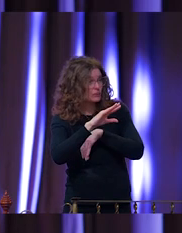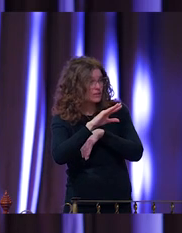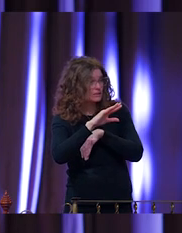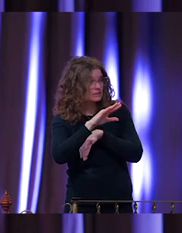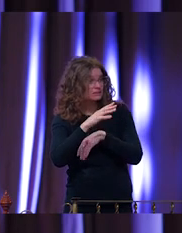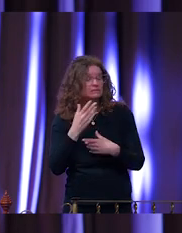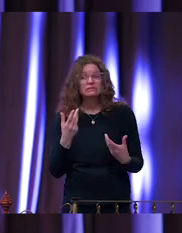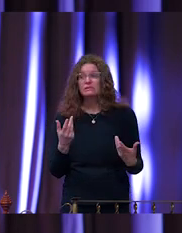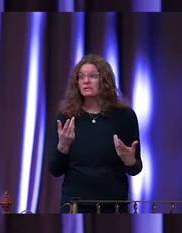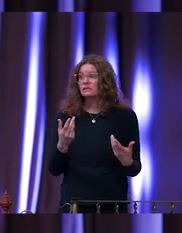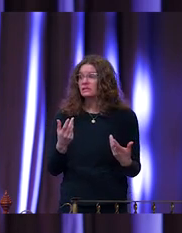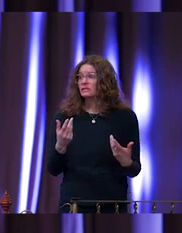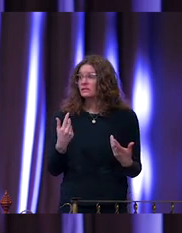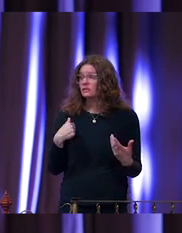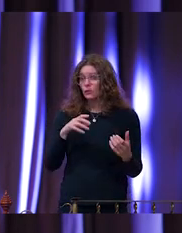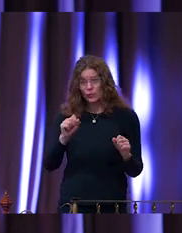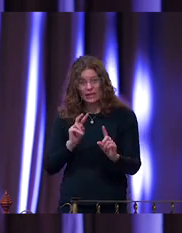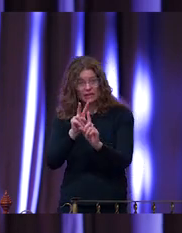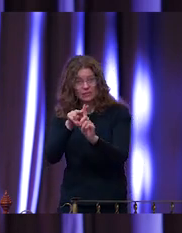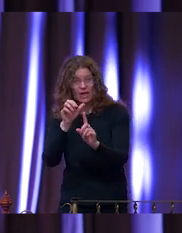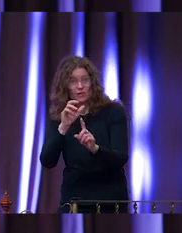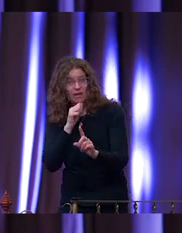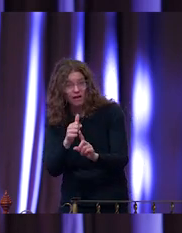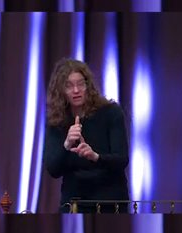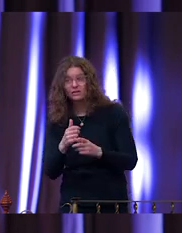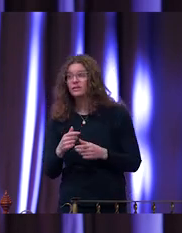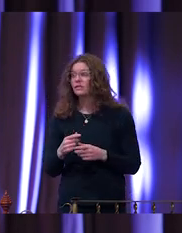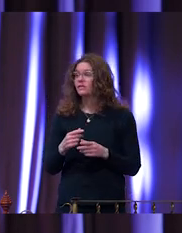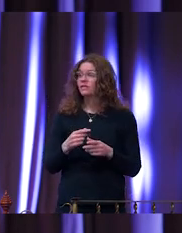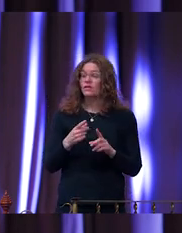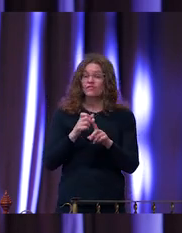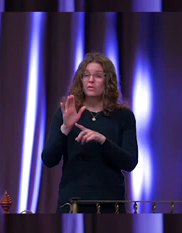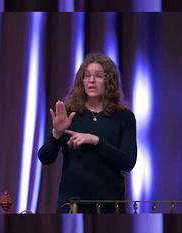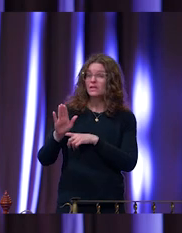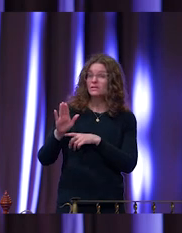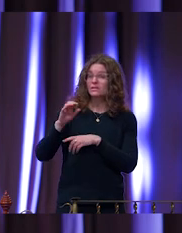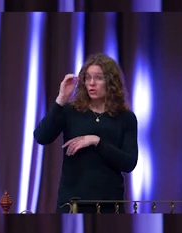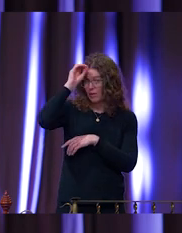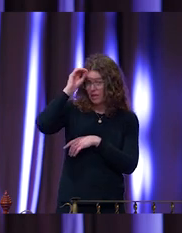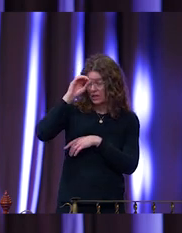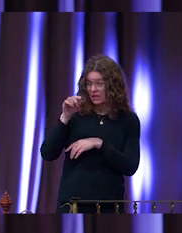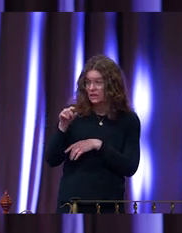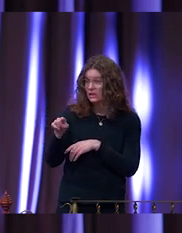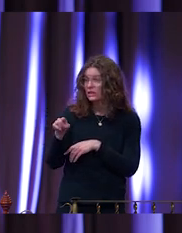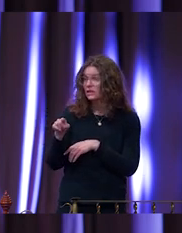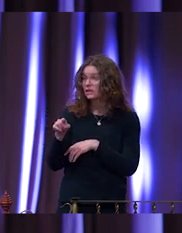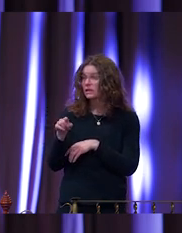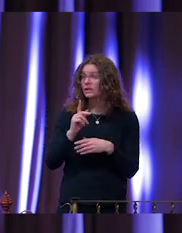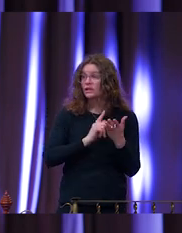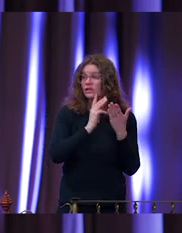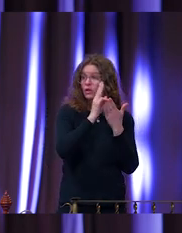whether we can apply for a grant? Because according to what he told me, that the program was going